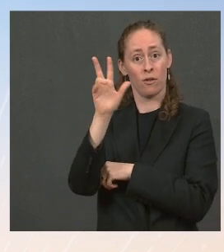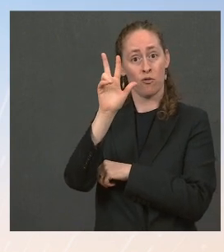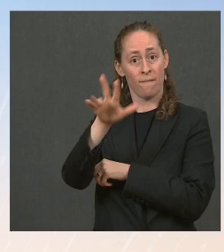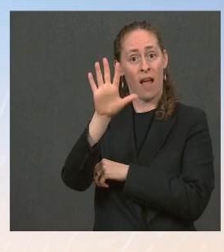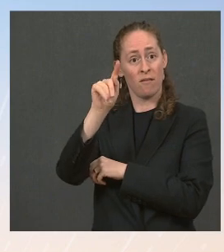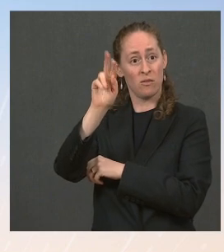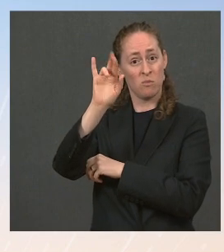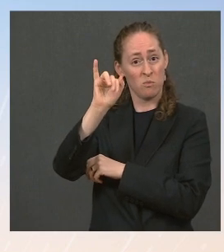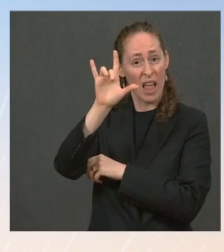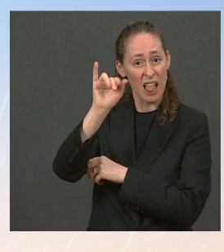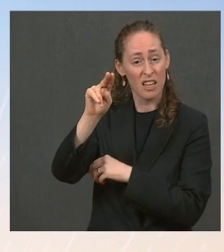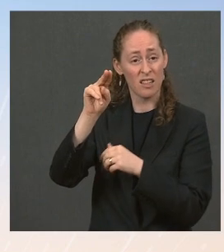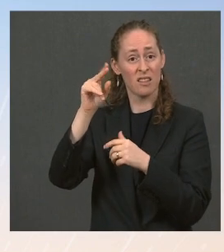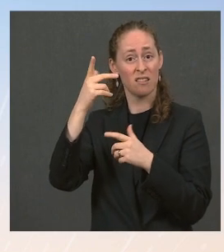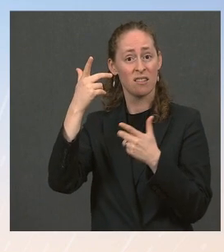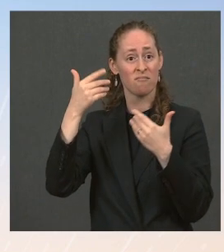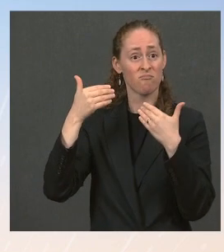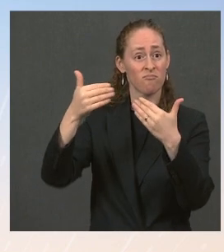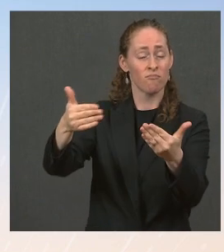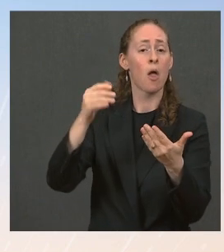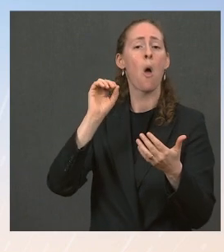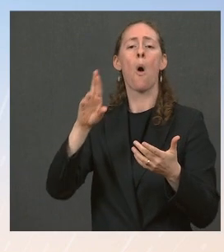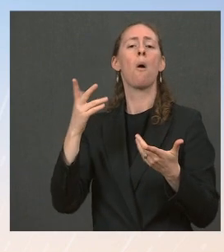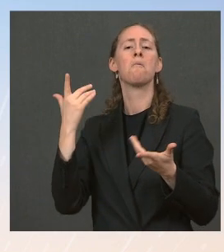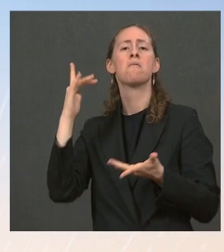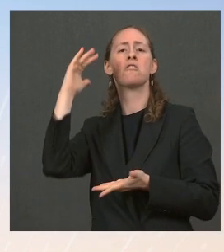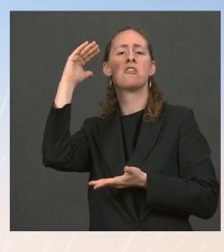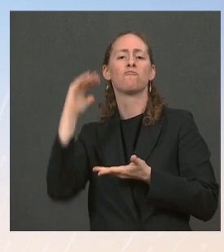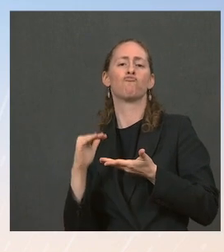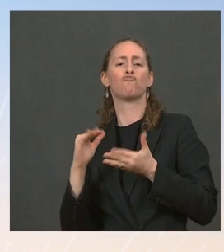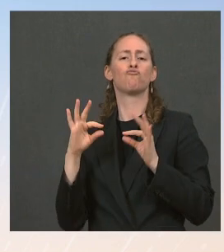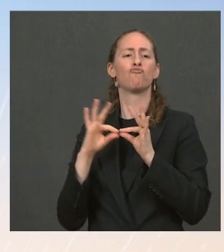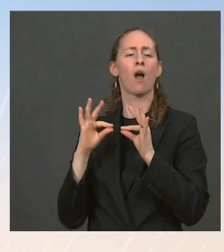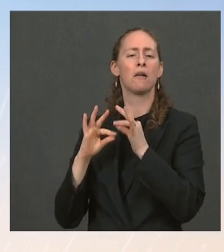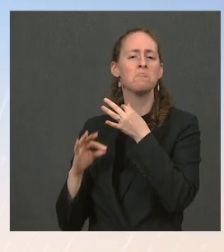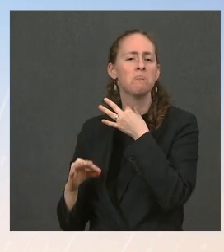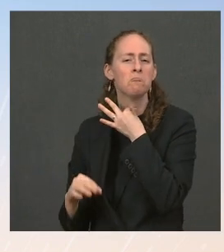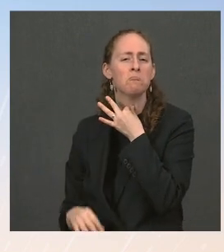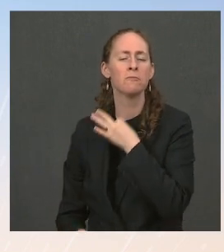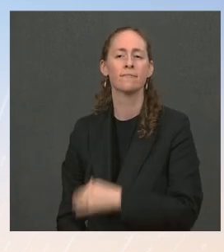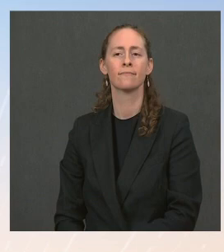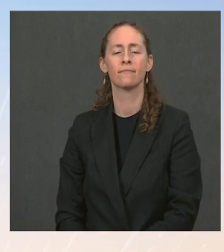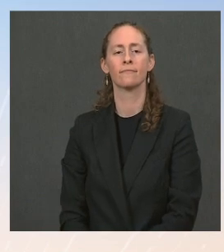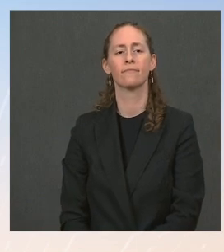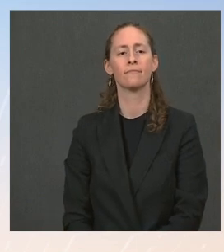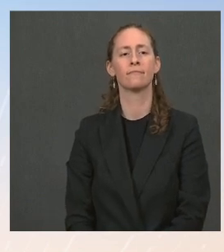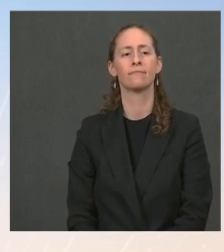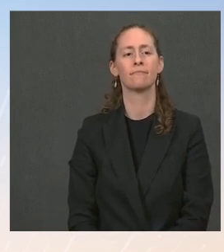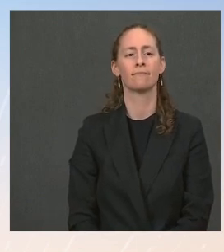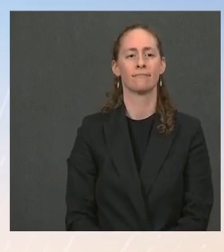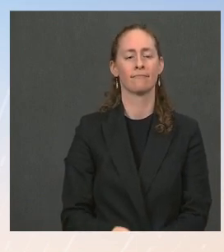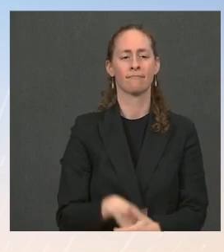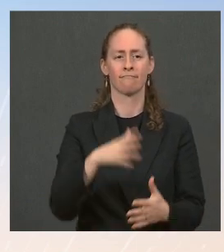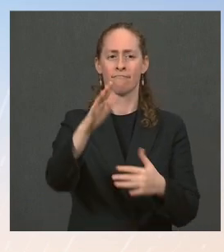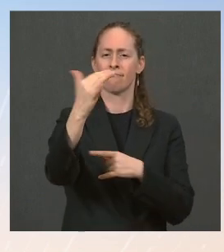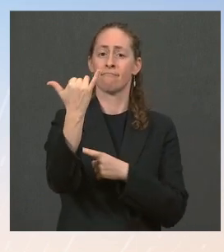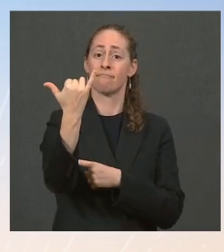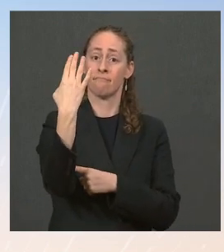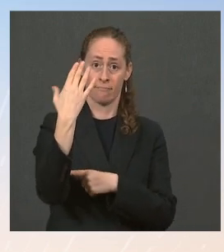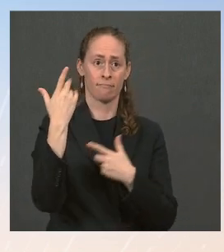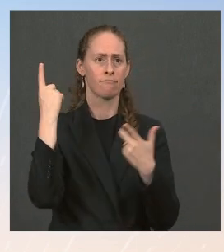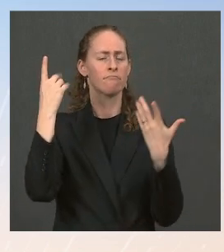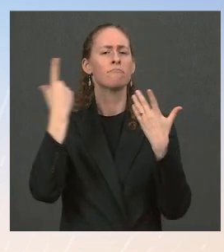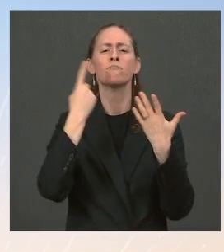more flexibility on that number is warranted? Well, even before today or before this week, the president has always been open